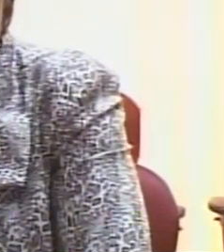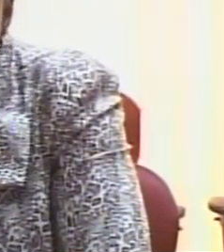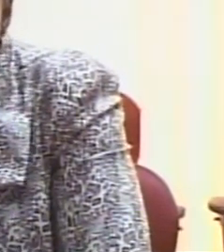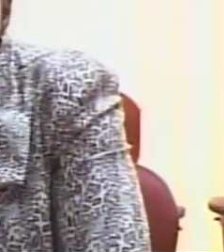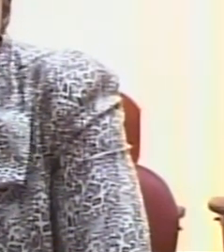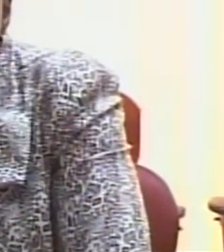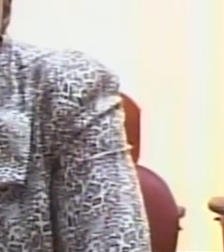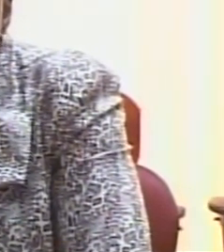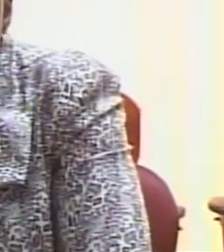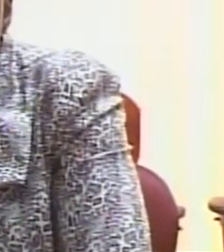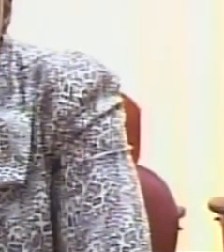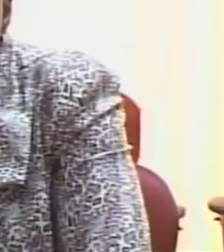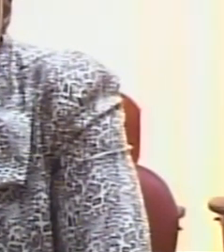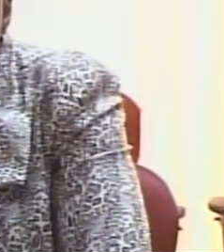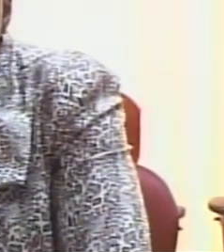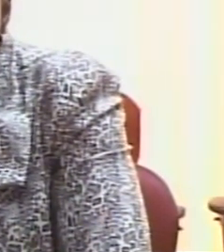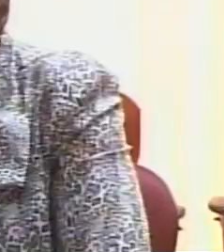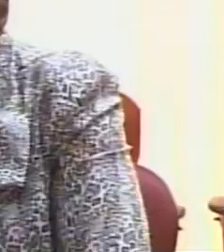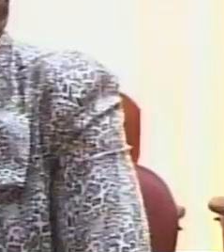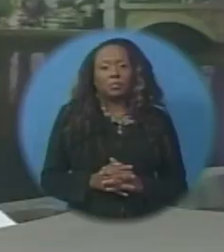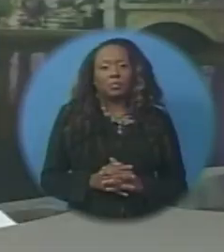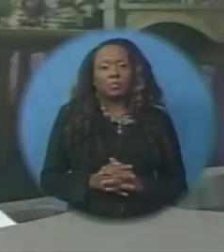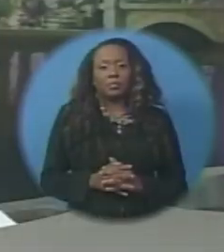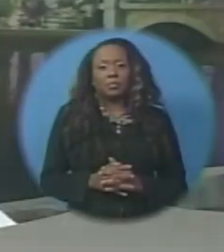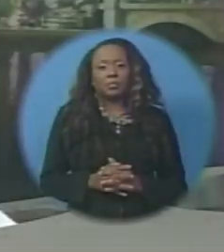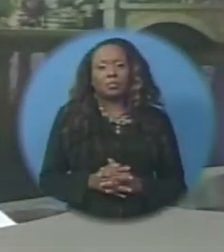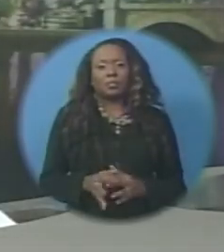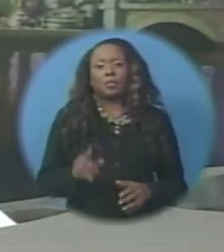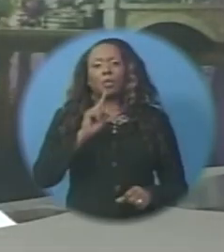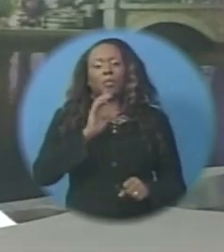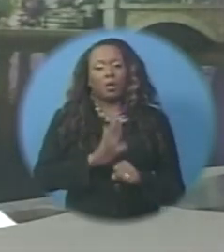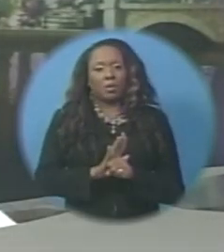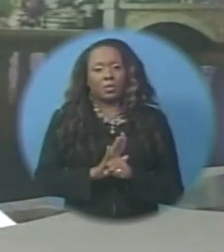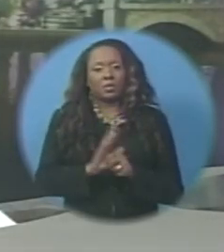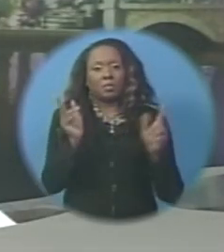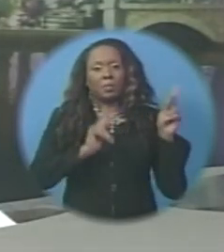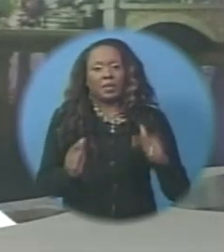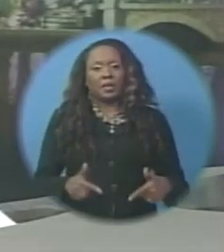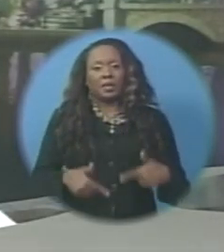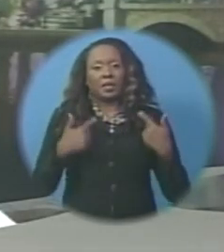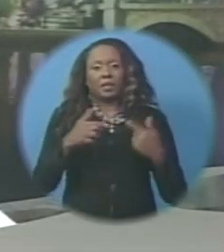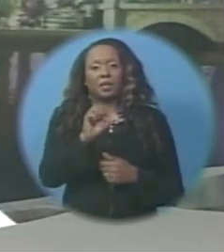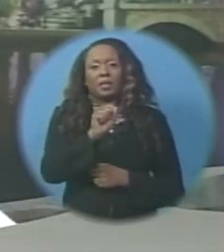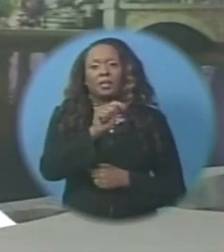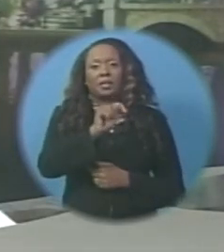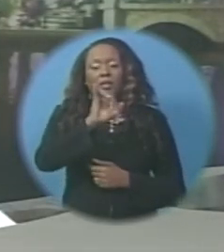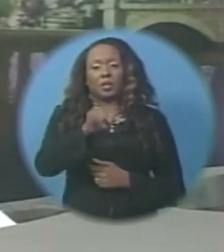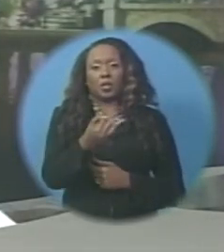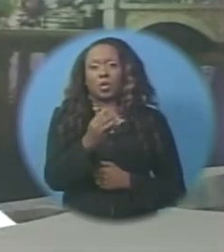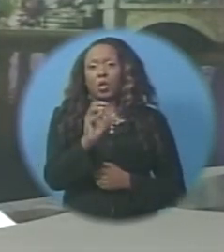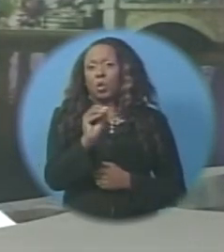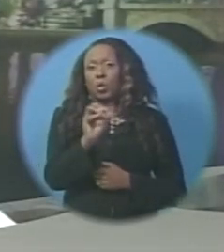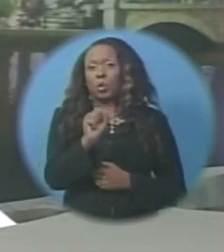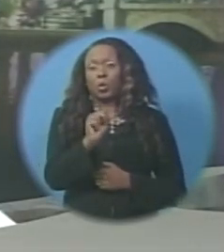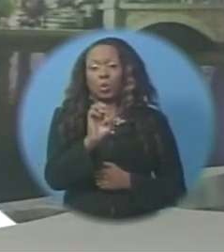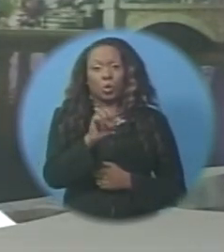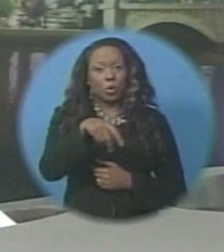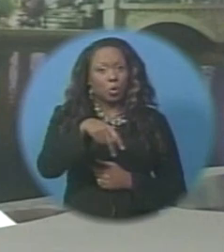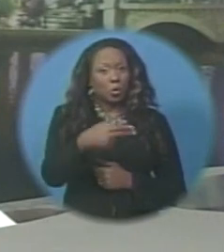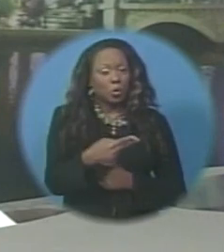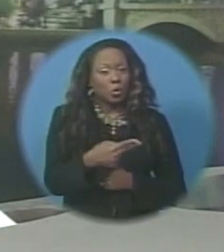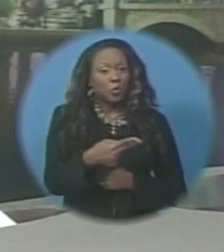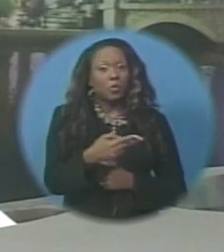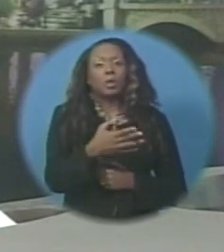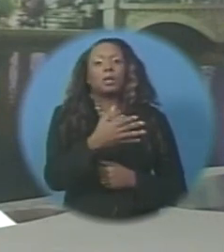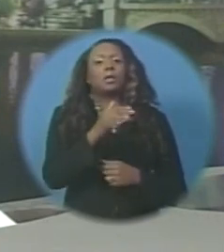services will not be achieved. An assurance to residents of St. Joseph and other rural districts affected